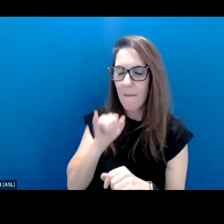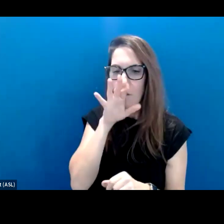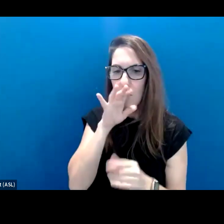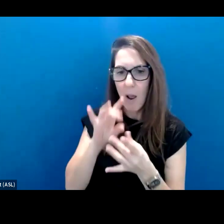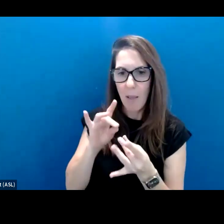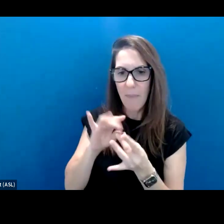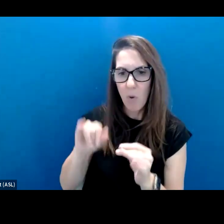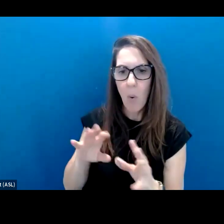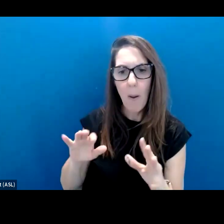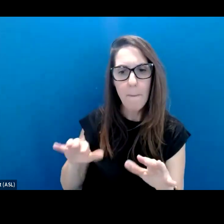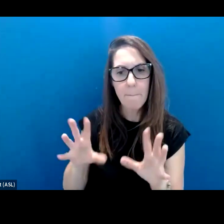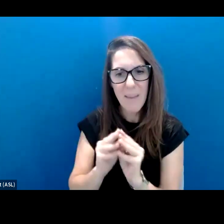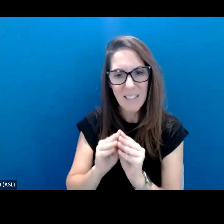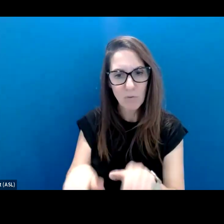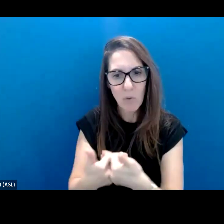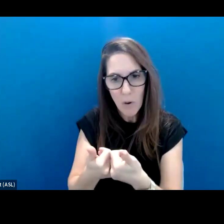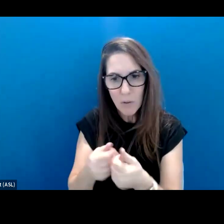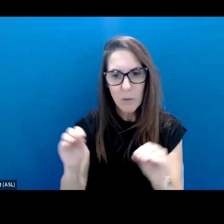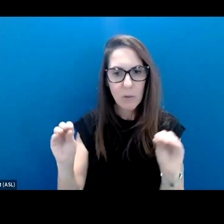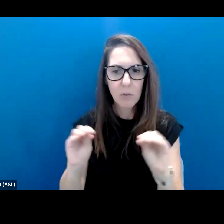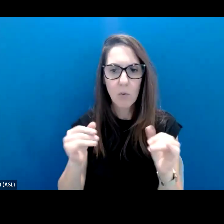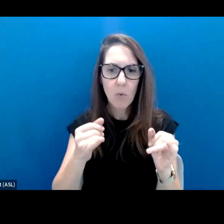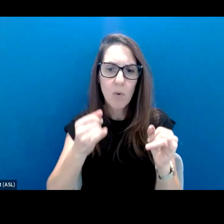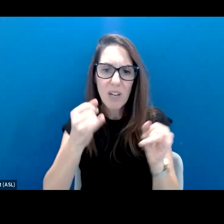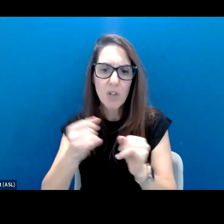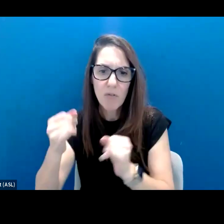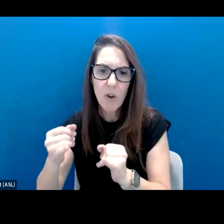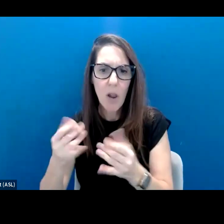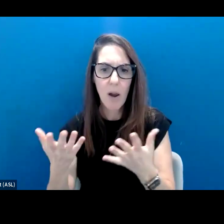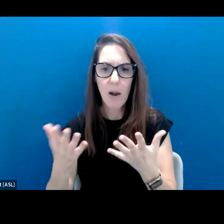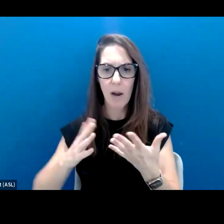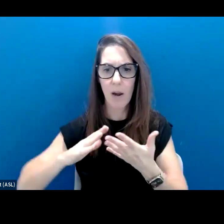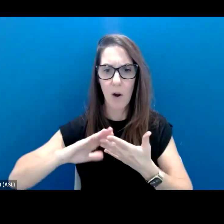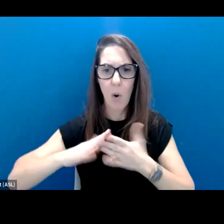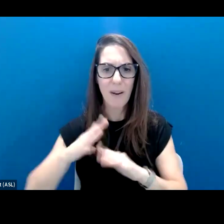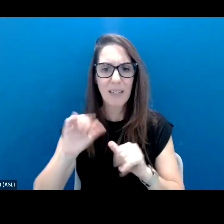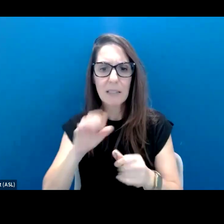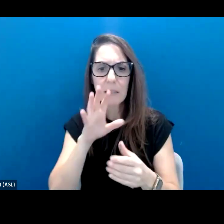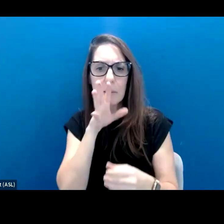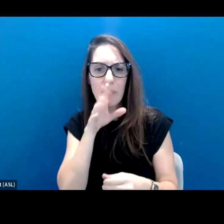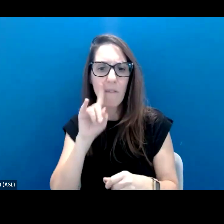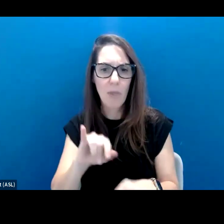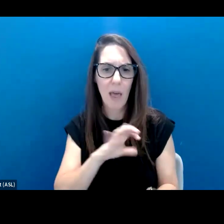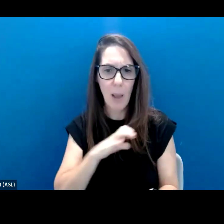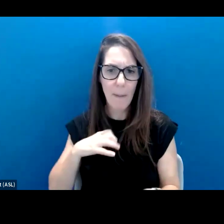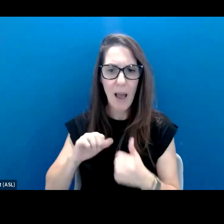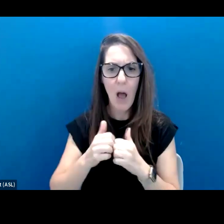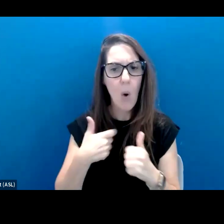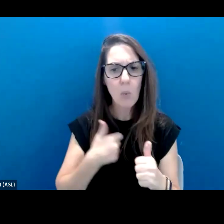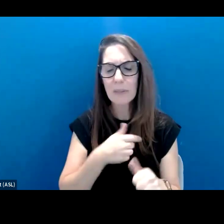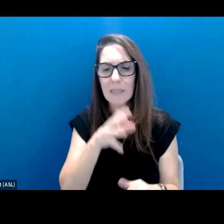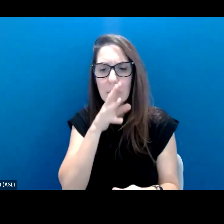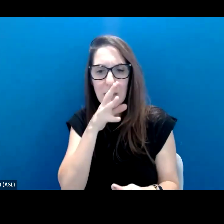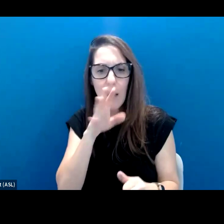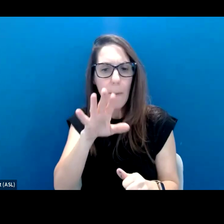meetings would be challenging. There's no individual committee member that can speak for the committee. That the way that we speak is by voting or by